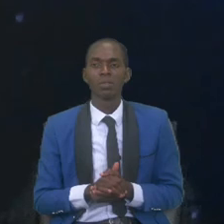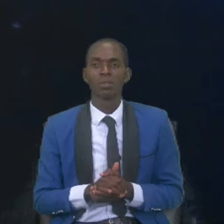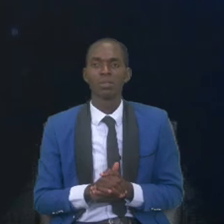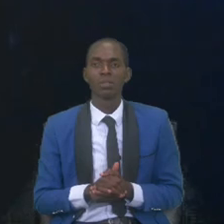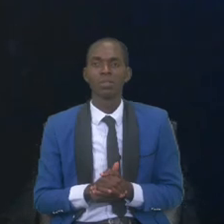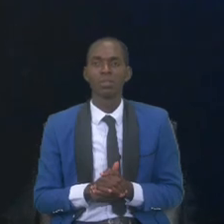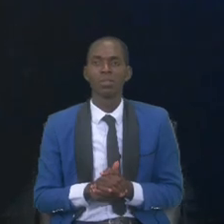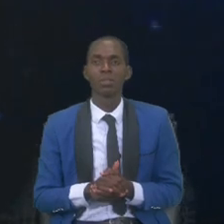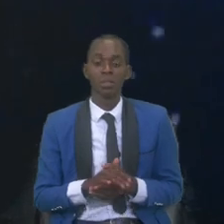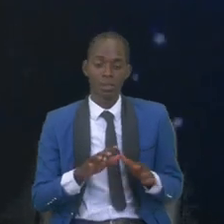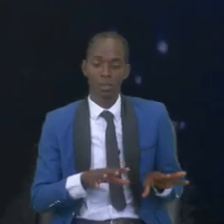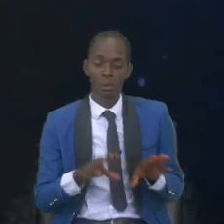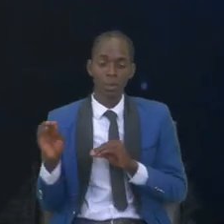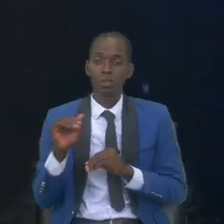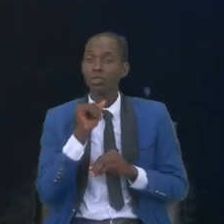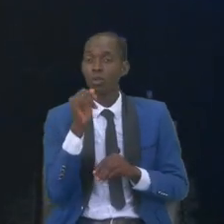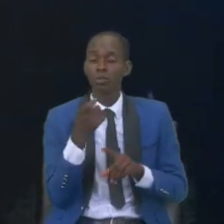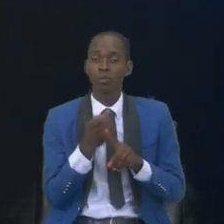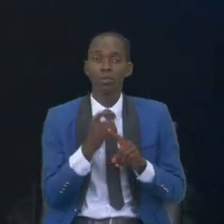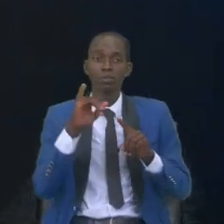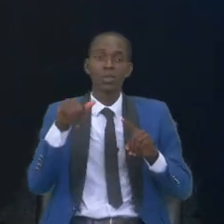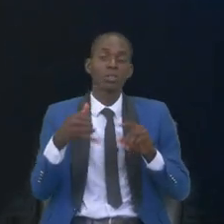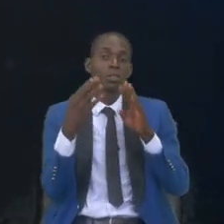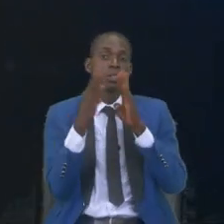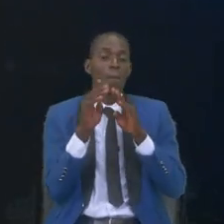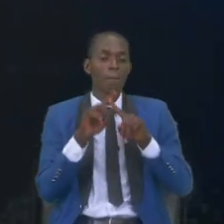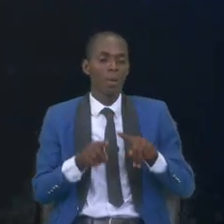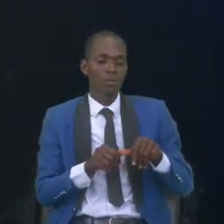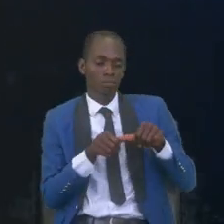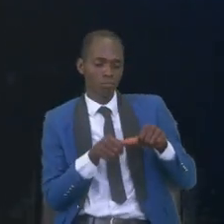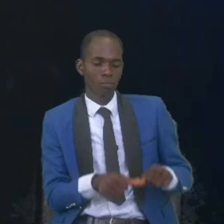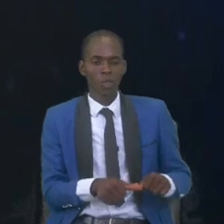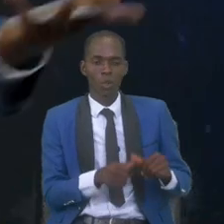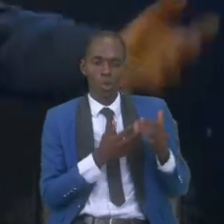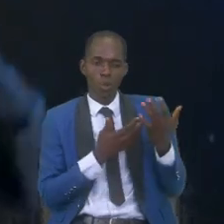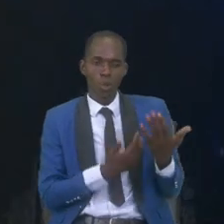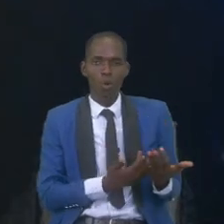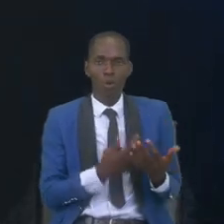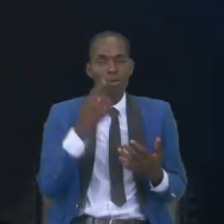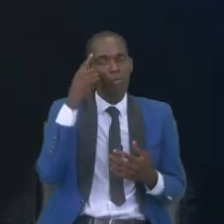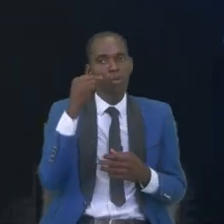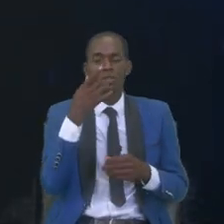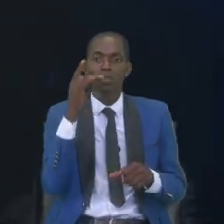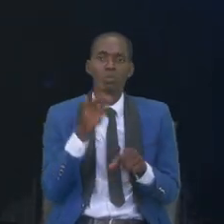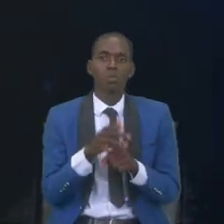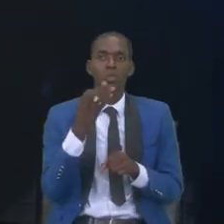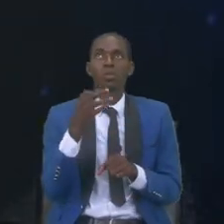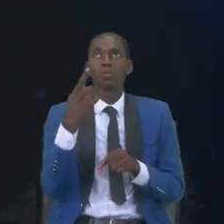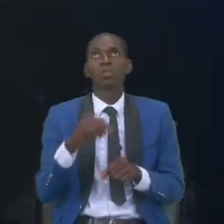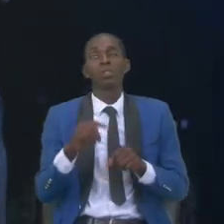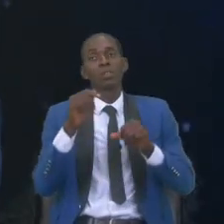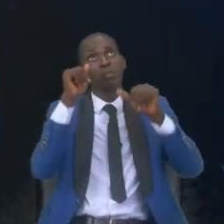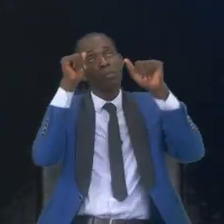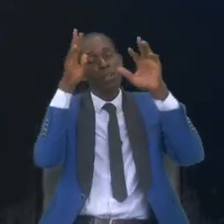depart not from Jerusalem, but wait for the promise of the Father, verse you